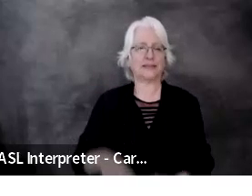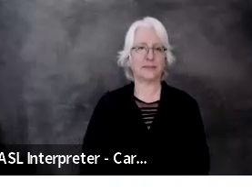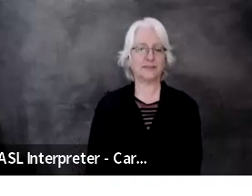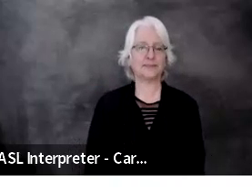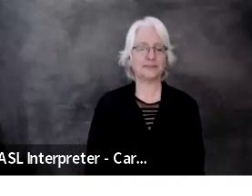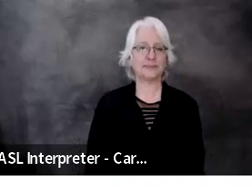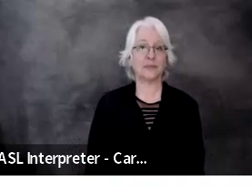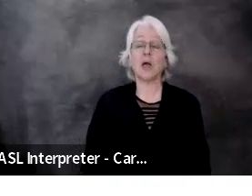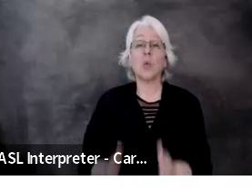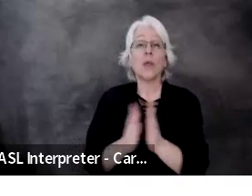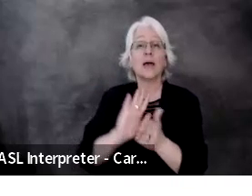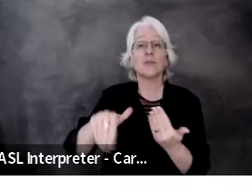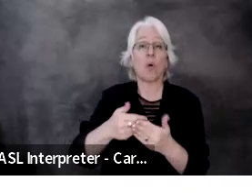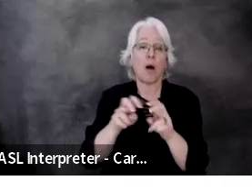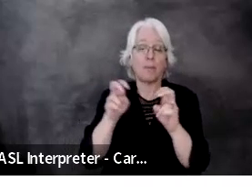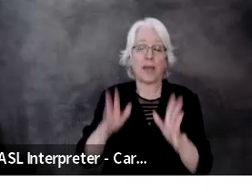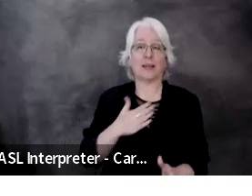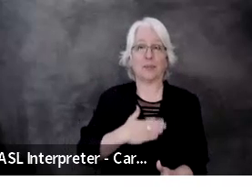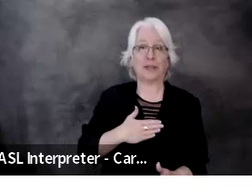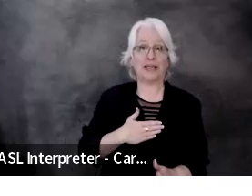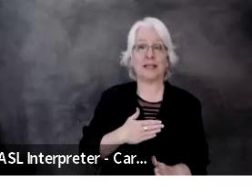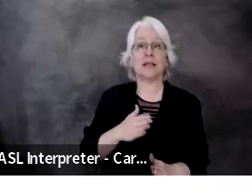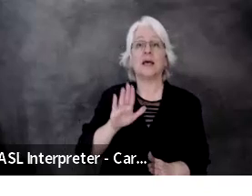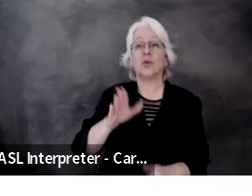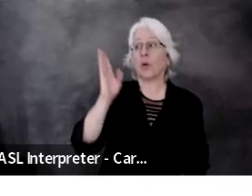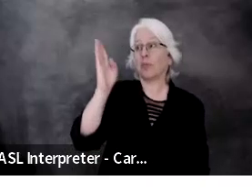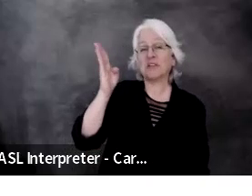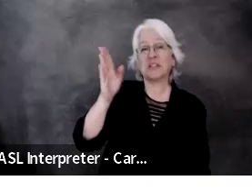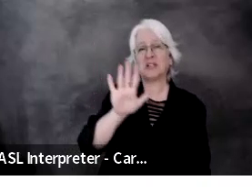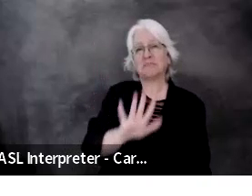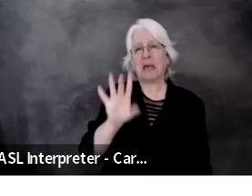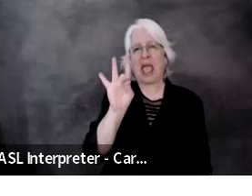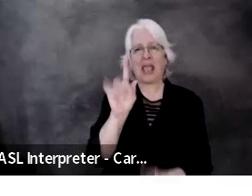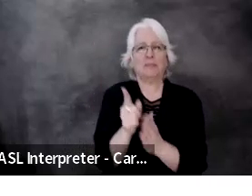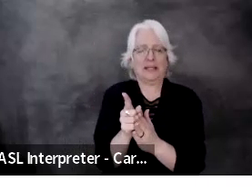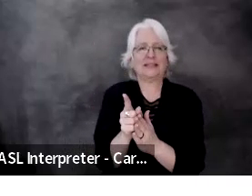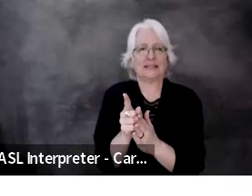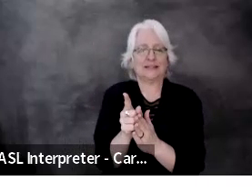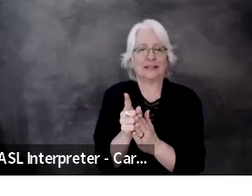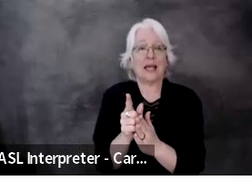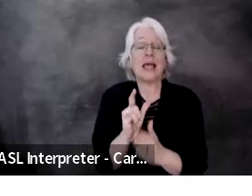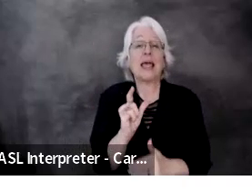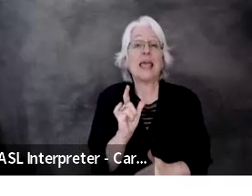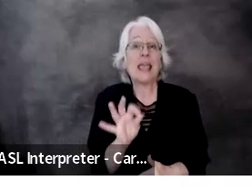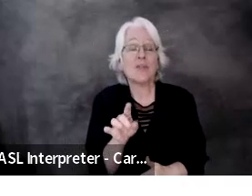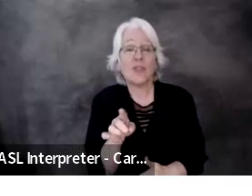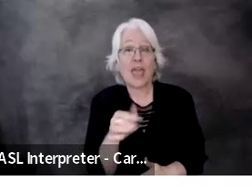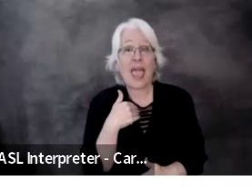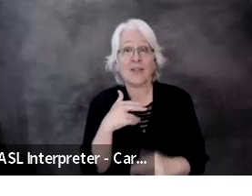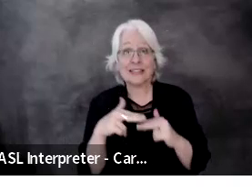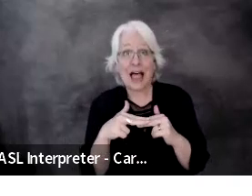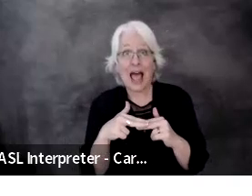We ask that all panelists keep their presentations to around 8 minutes, and if they have slides, they should